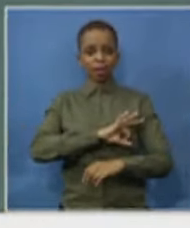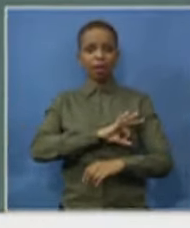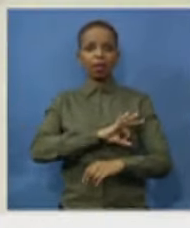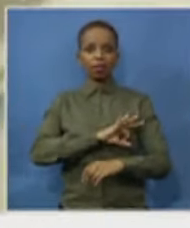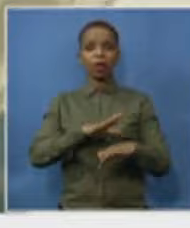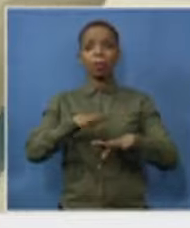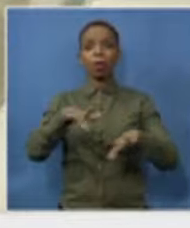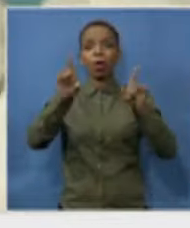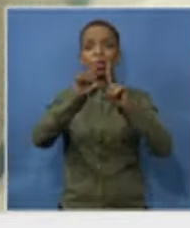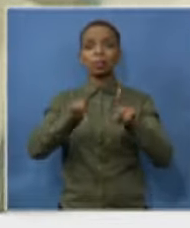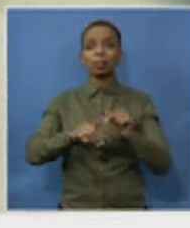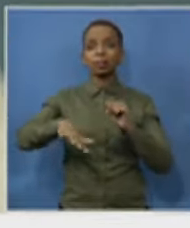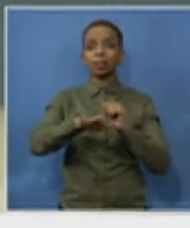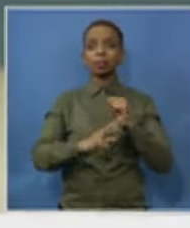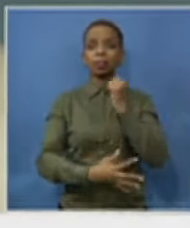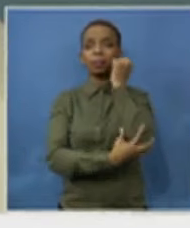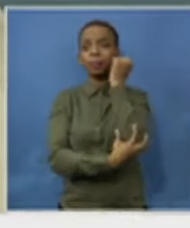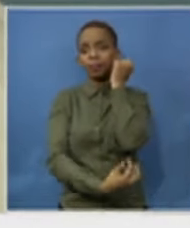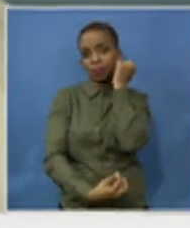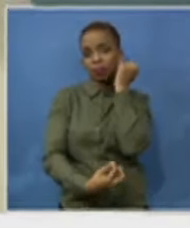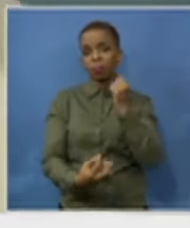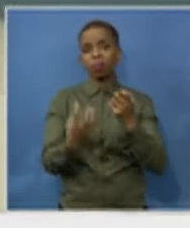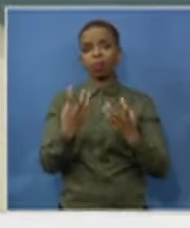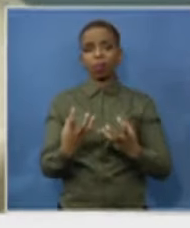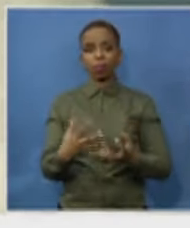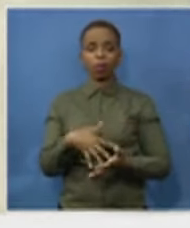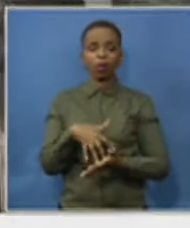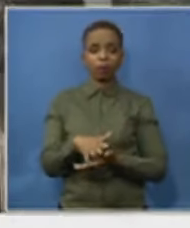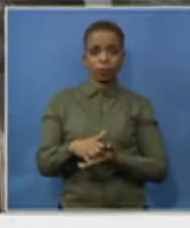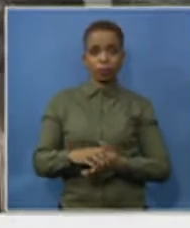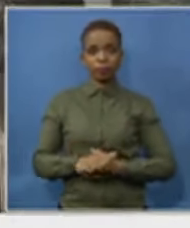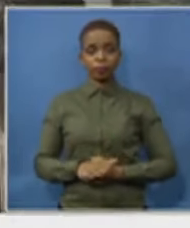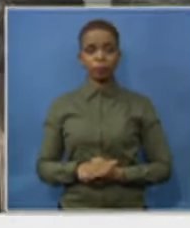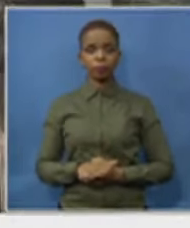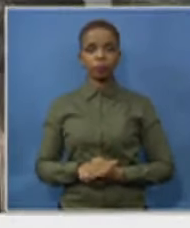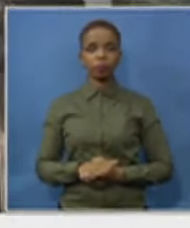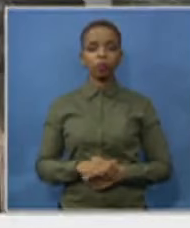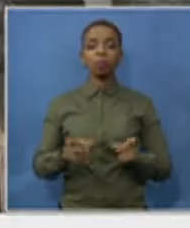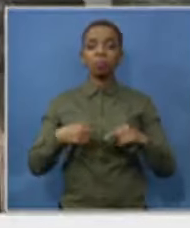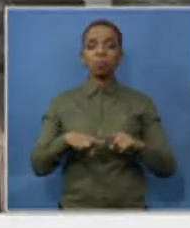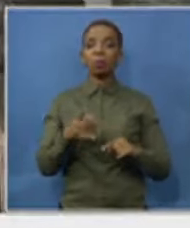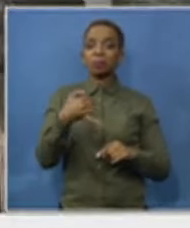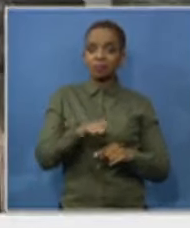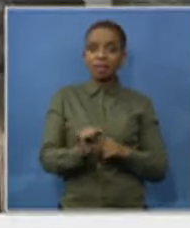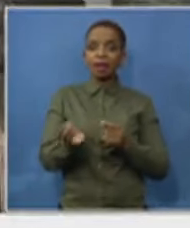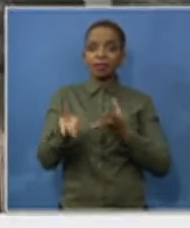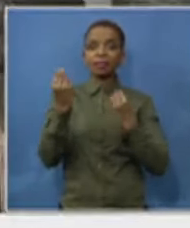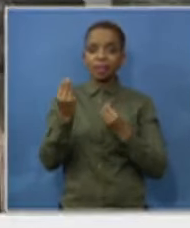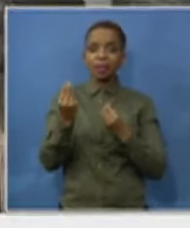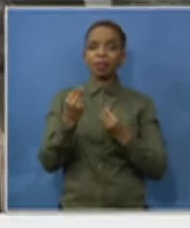especially in vulnerable and fragile settings. We are still receiving reports of shortages of